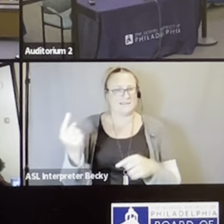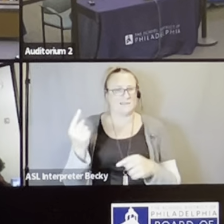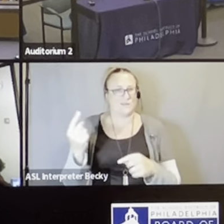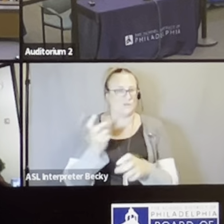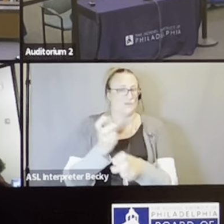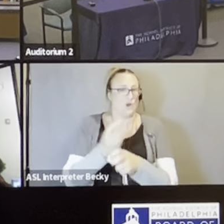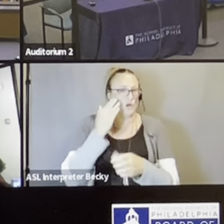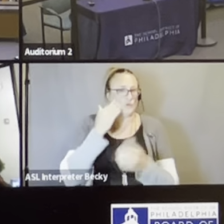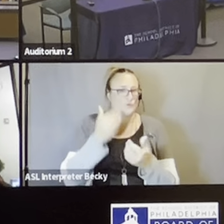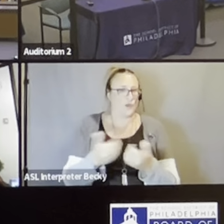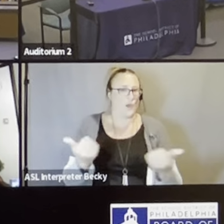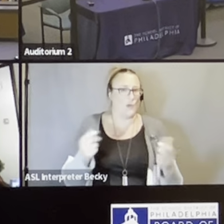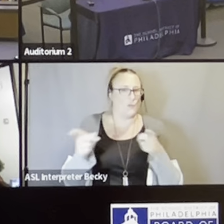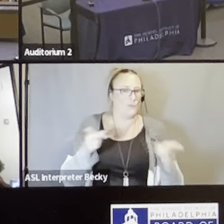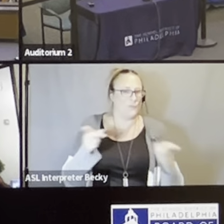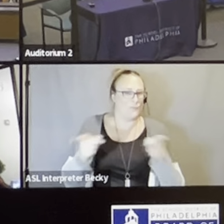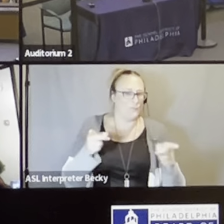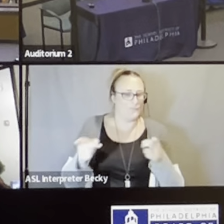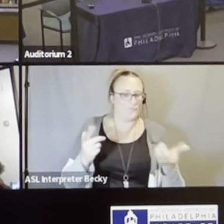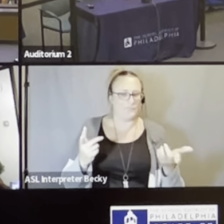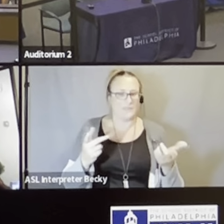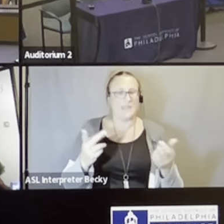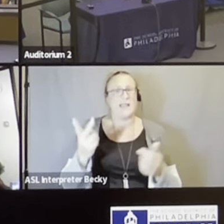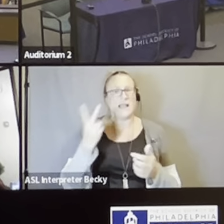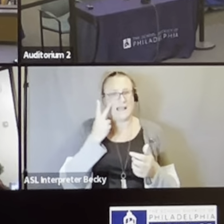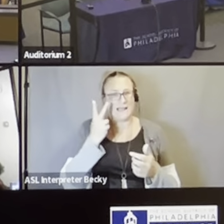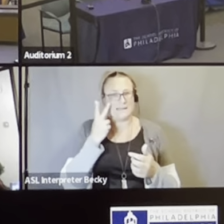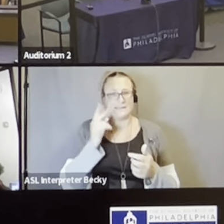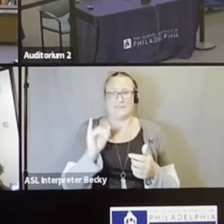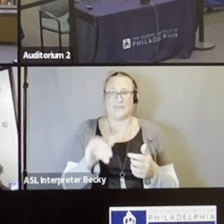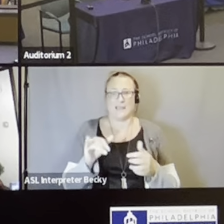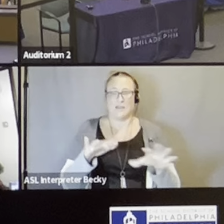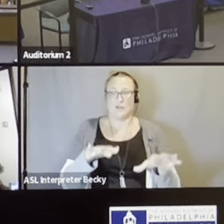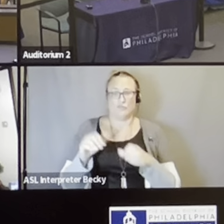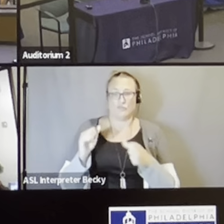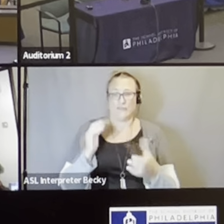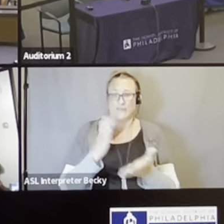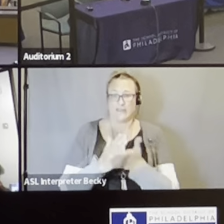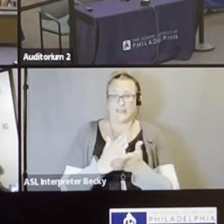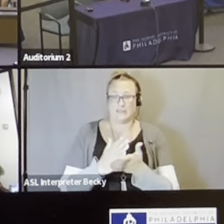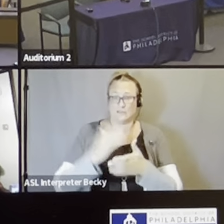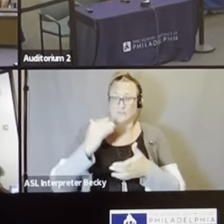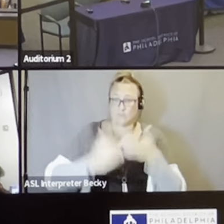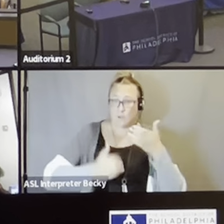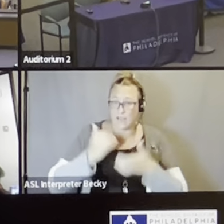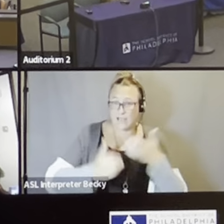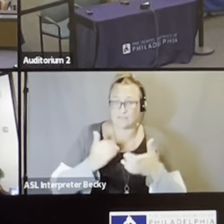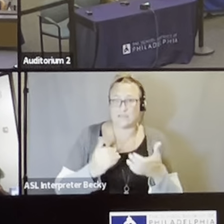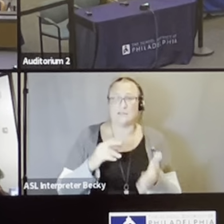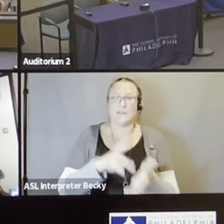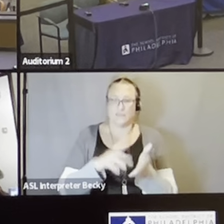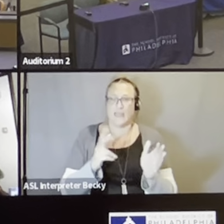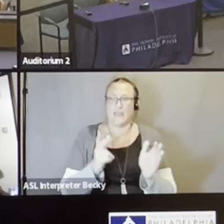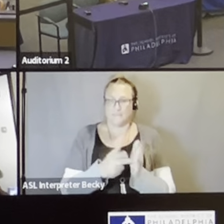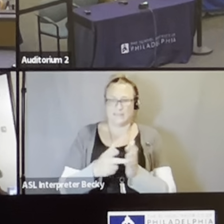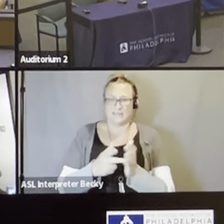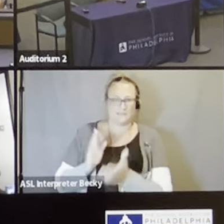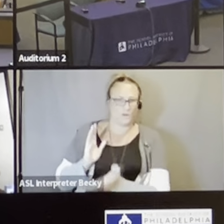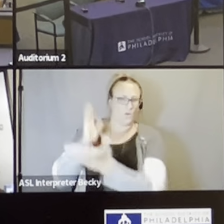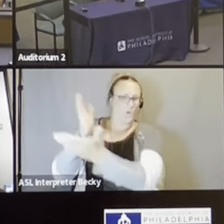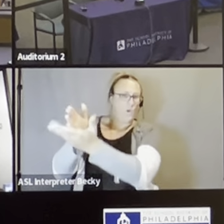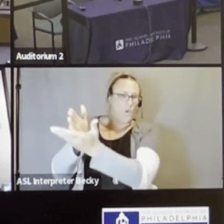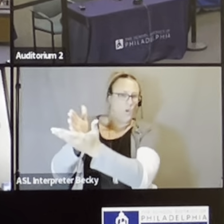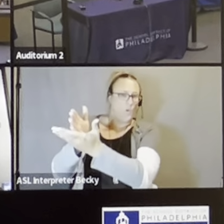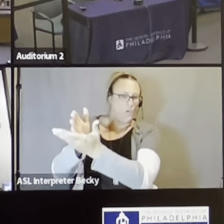I see the revocation process as a process where we can get more information about